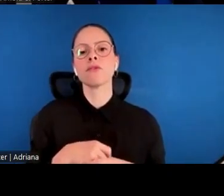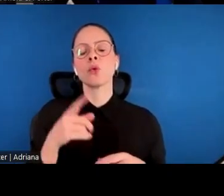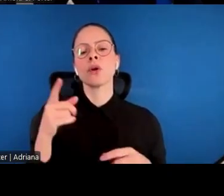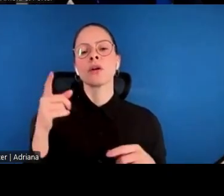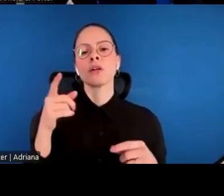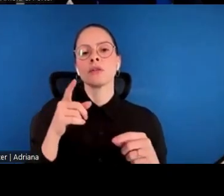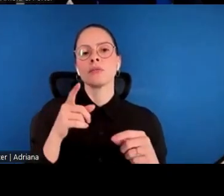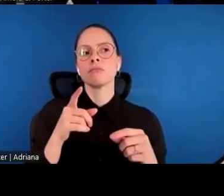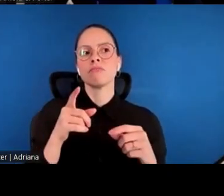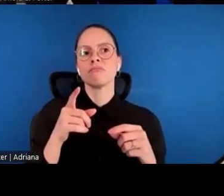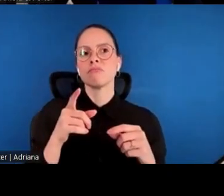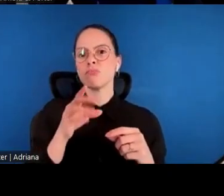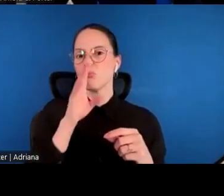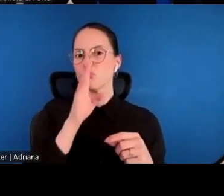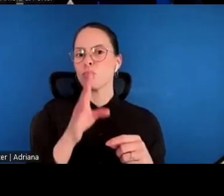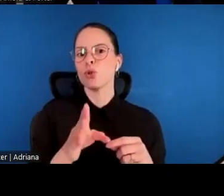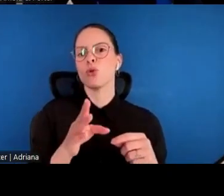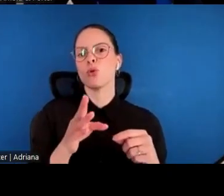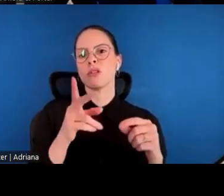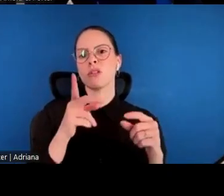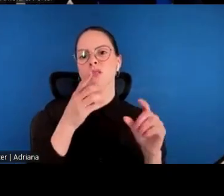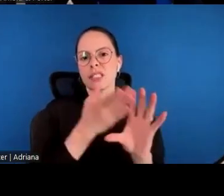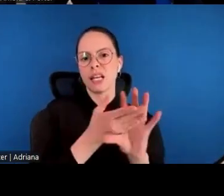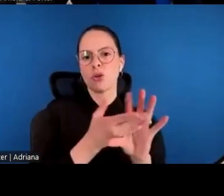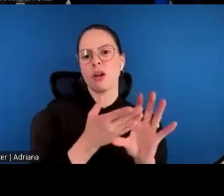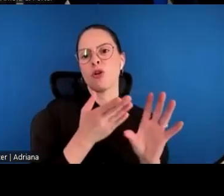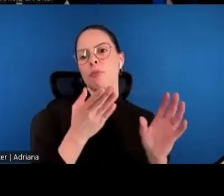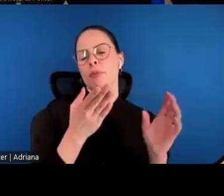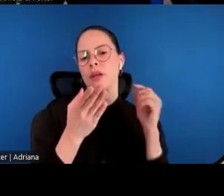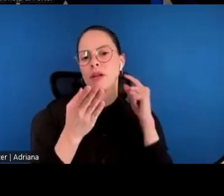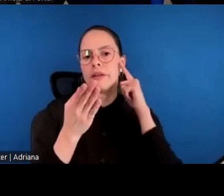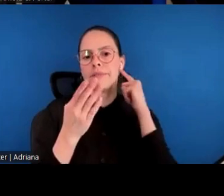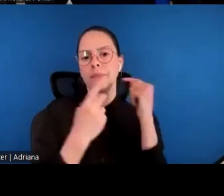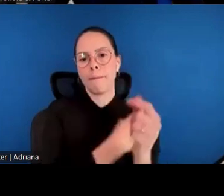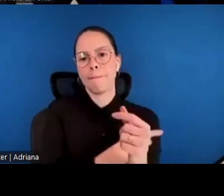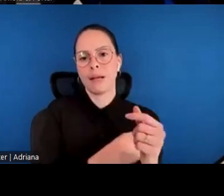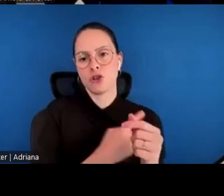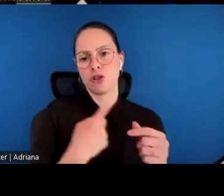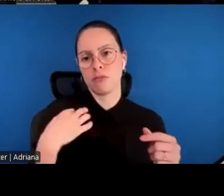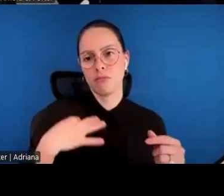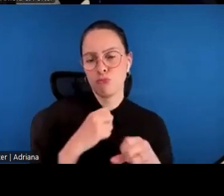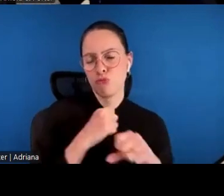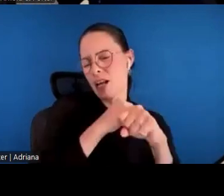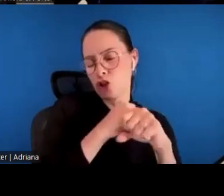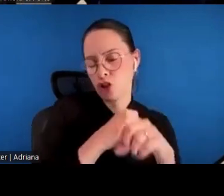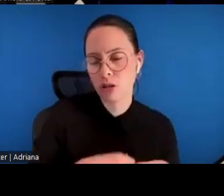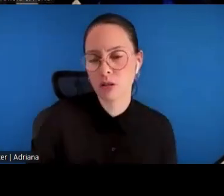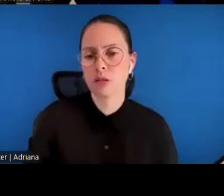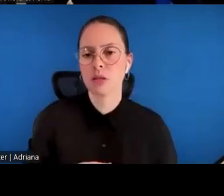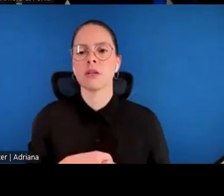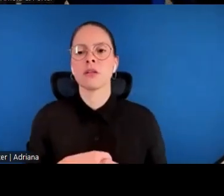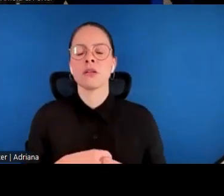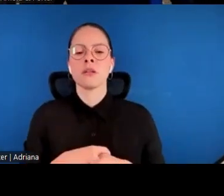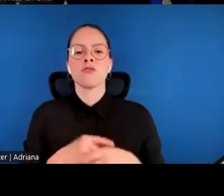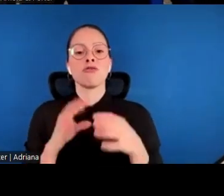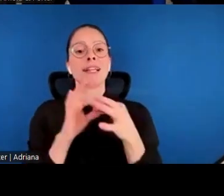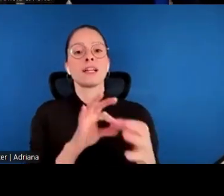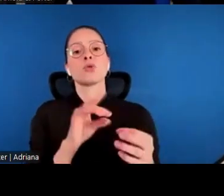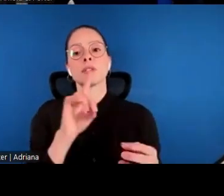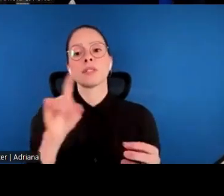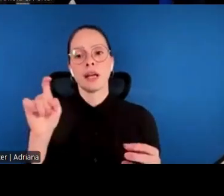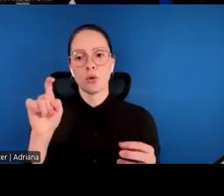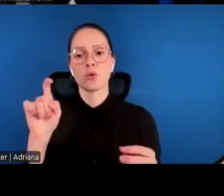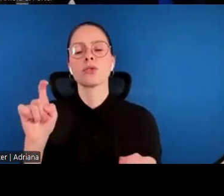is not diagnosis and treatment. There is an unfortunate, in my opinion, recent case that was handled down by the Court of Appeals of the